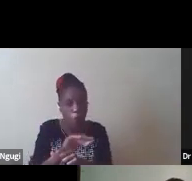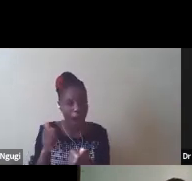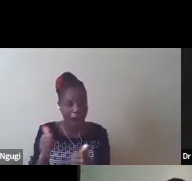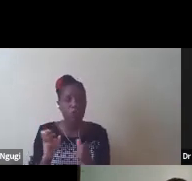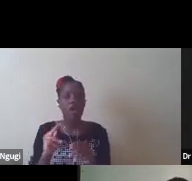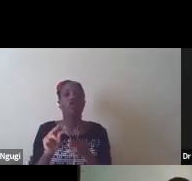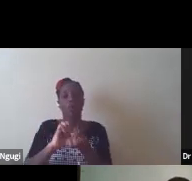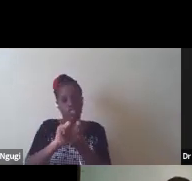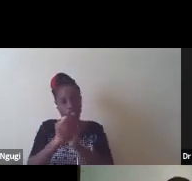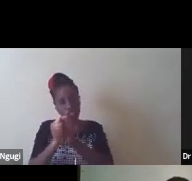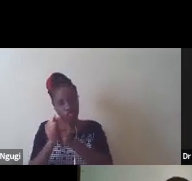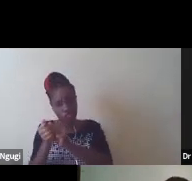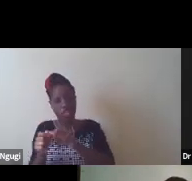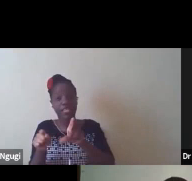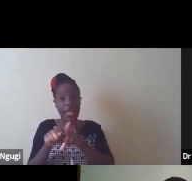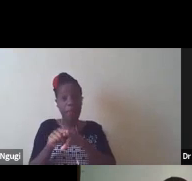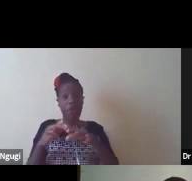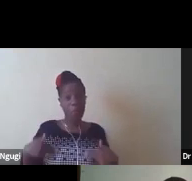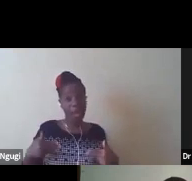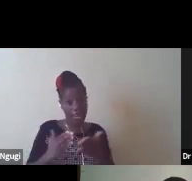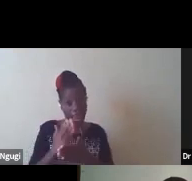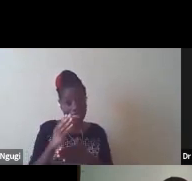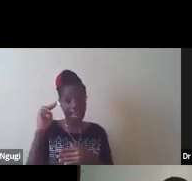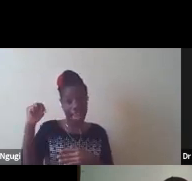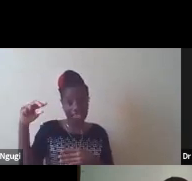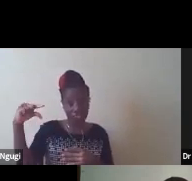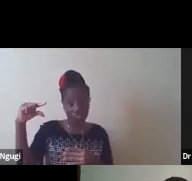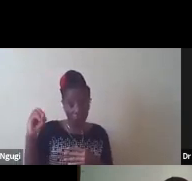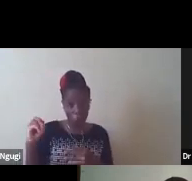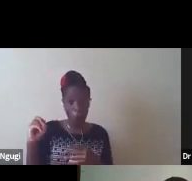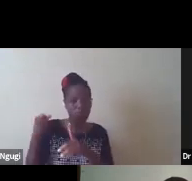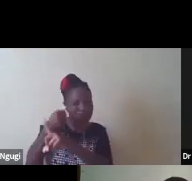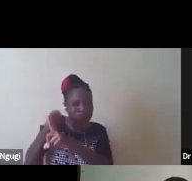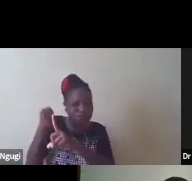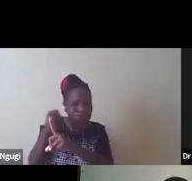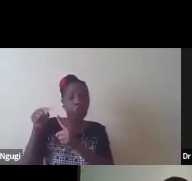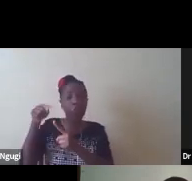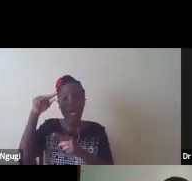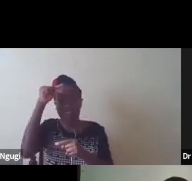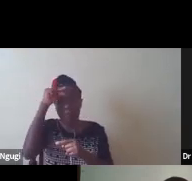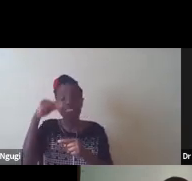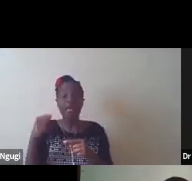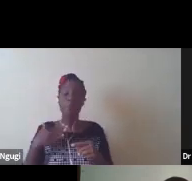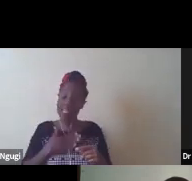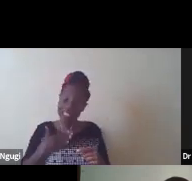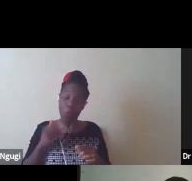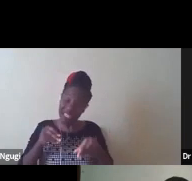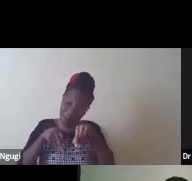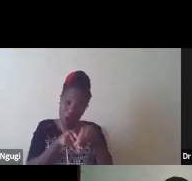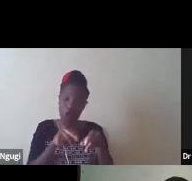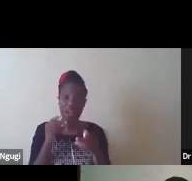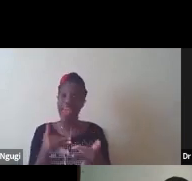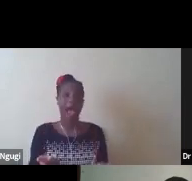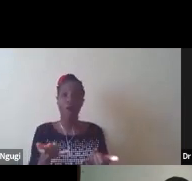some human rights NGOs were saying that wait until you can be fully compliant. And we said, no, we can't wait. Otherwise, I said three,